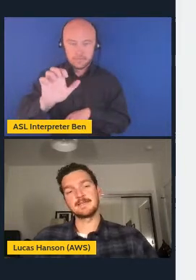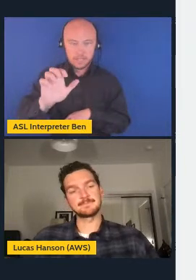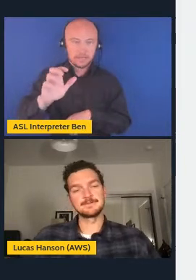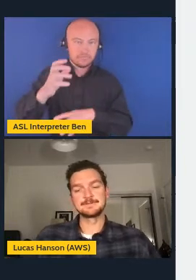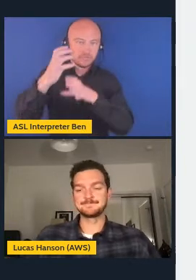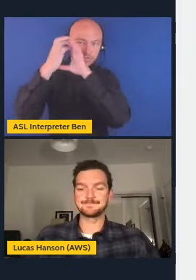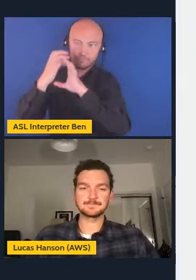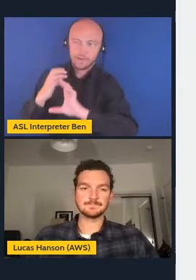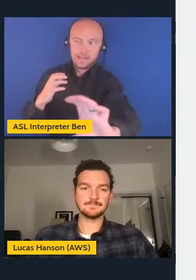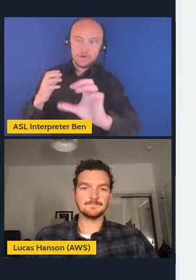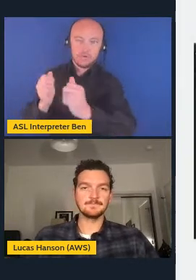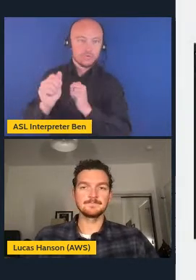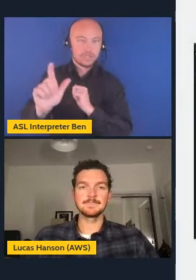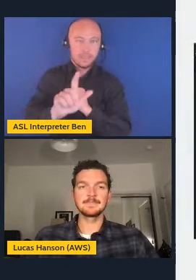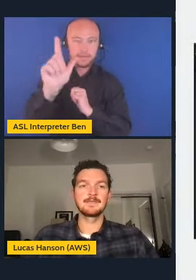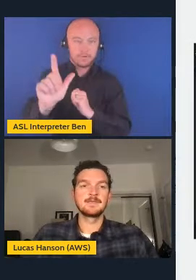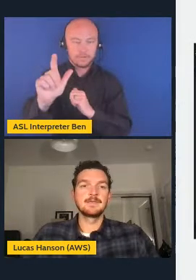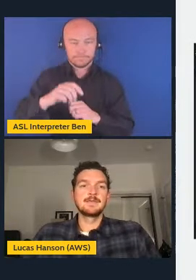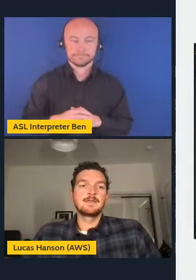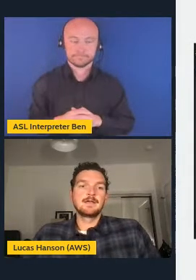way to Lambda.